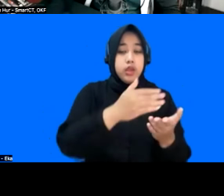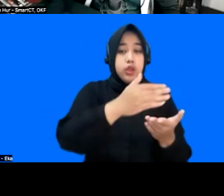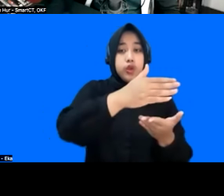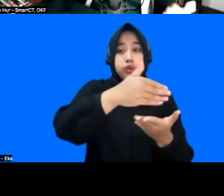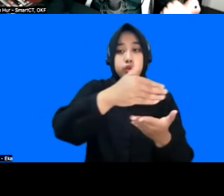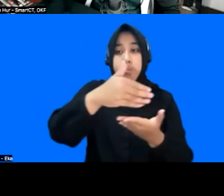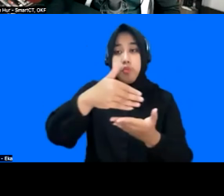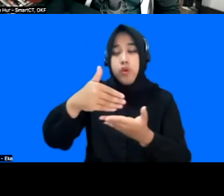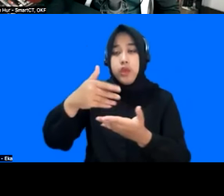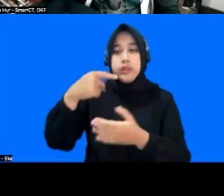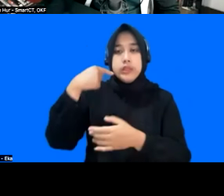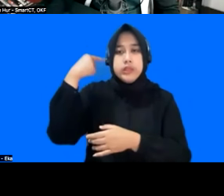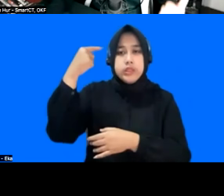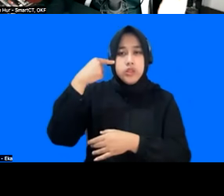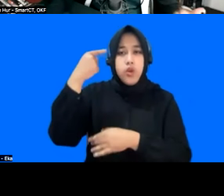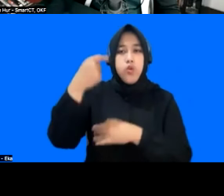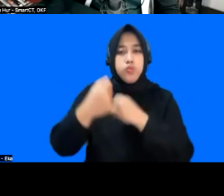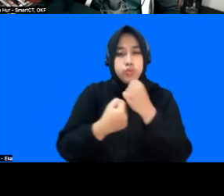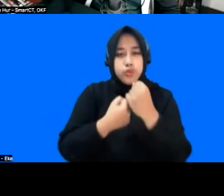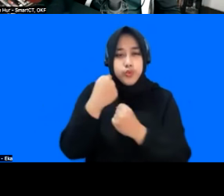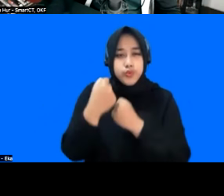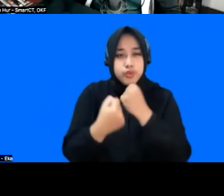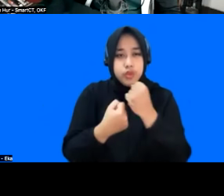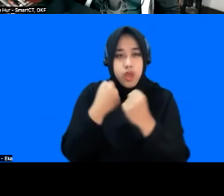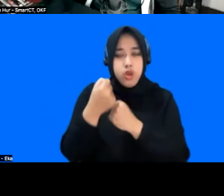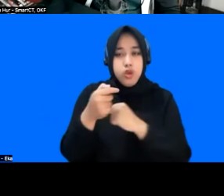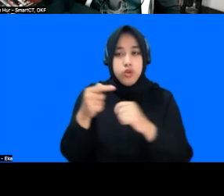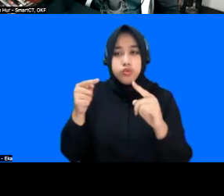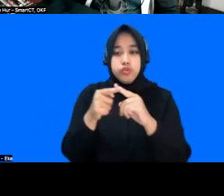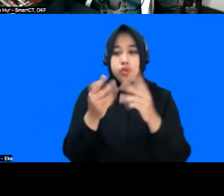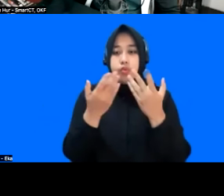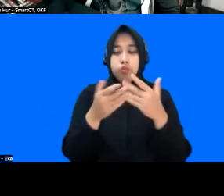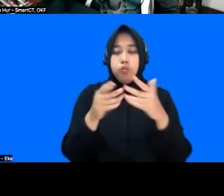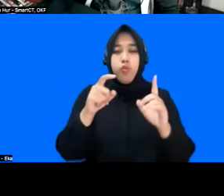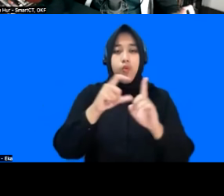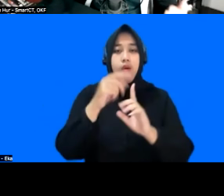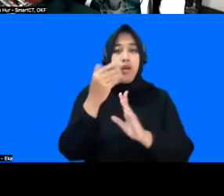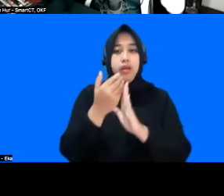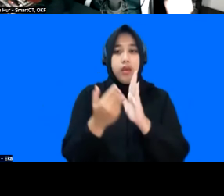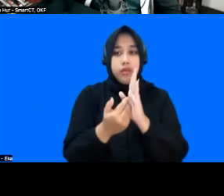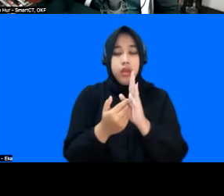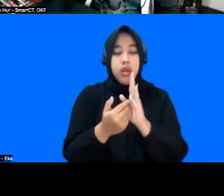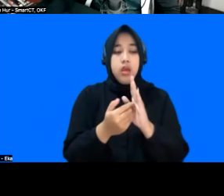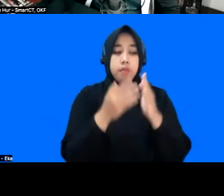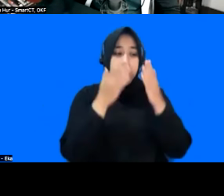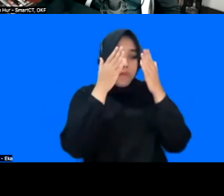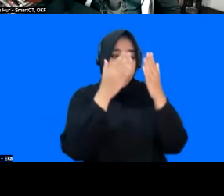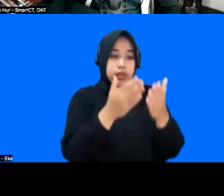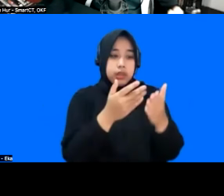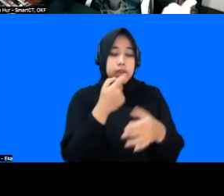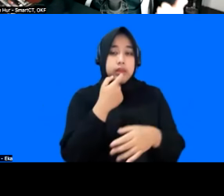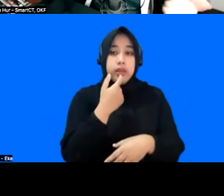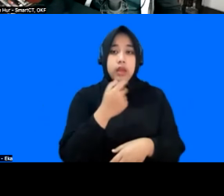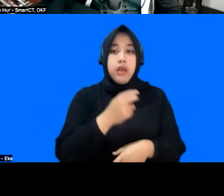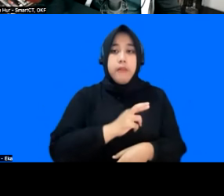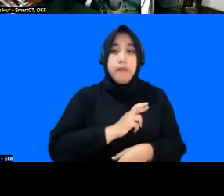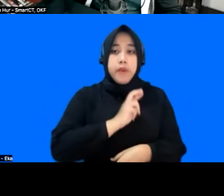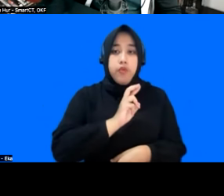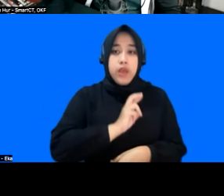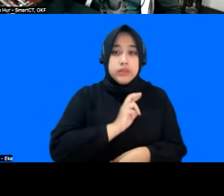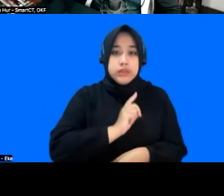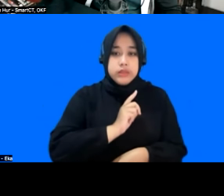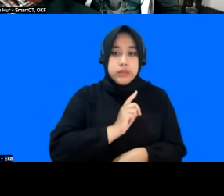data privacy and data ethics, right? For open source is reusable, replicable, and fixable. It democratizes technology. It avoids